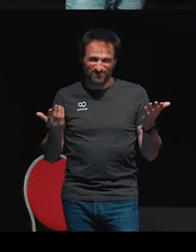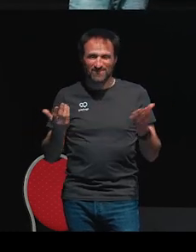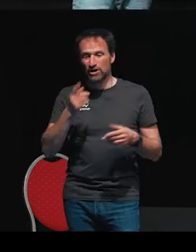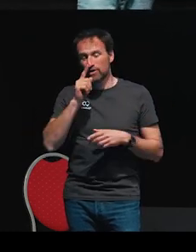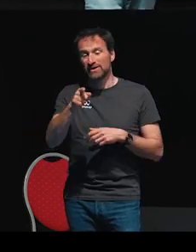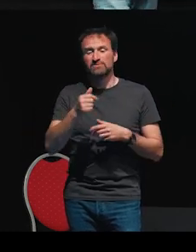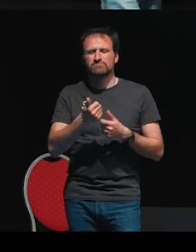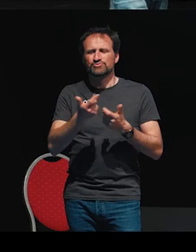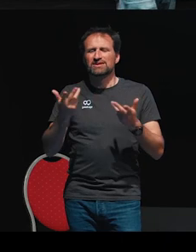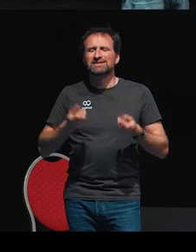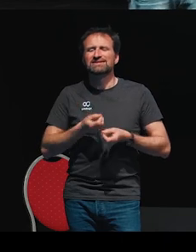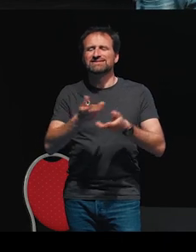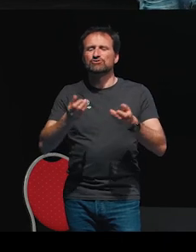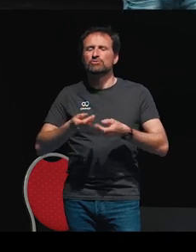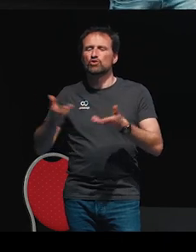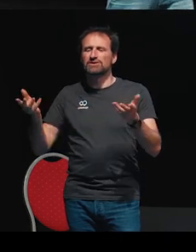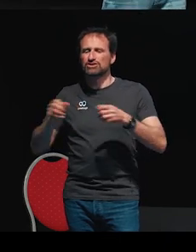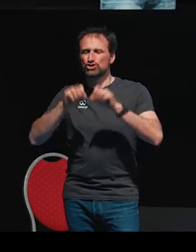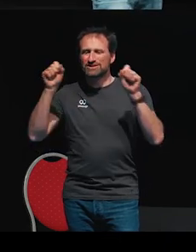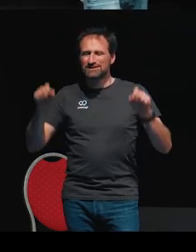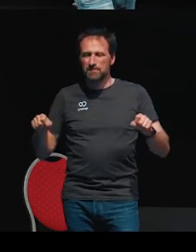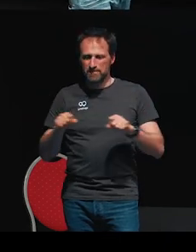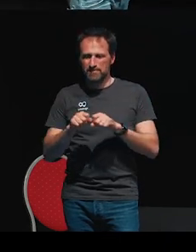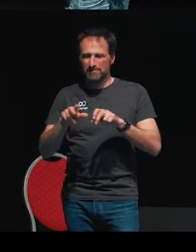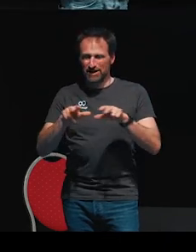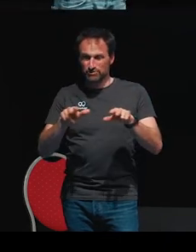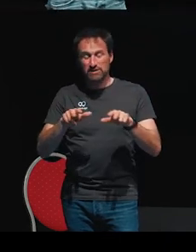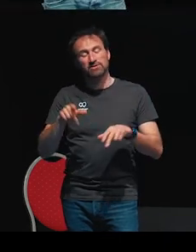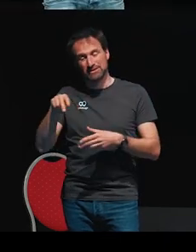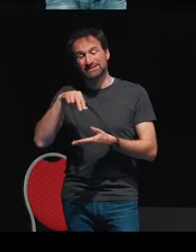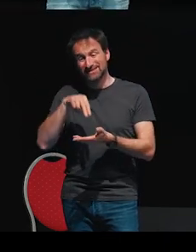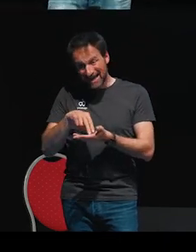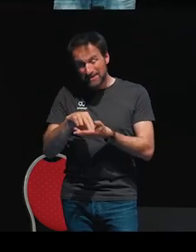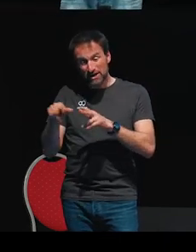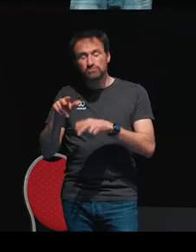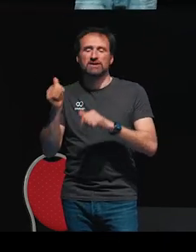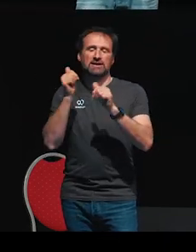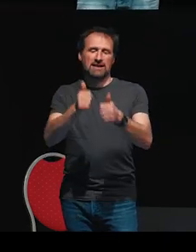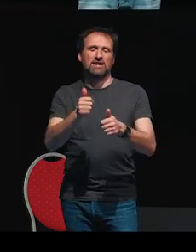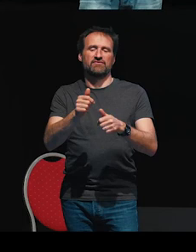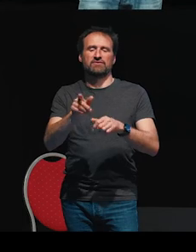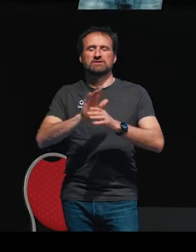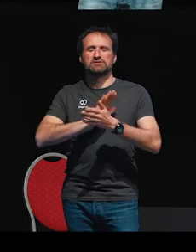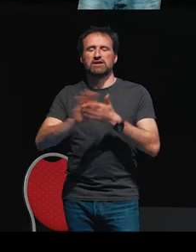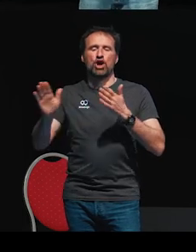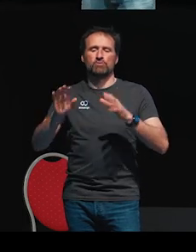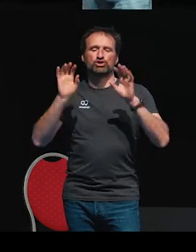state management libraries help you to organize it in bigger structures.